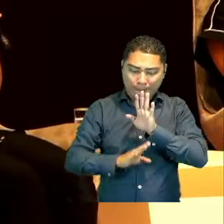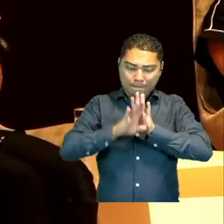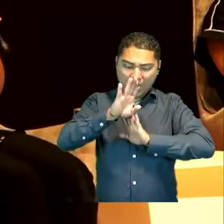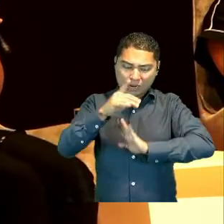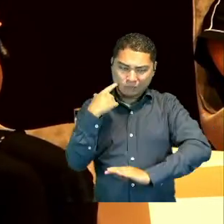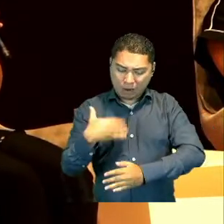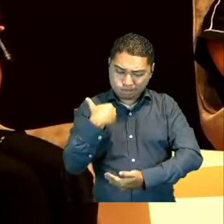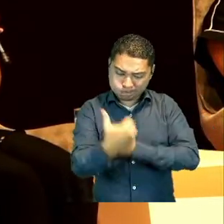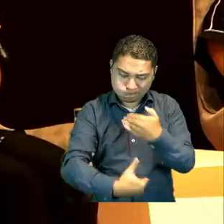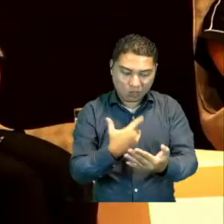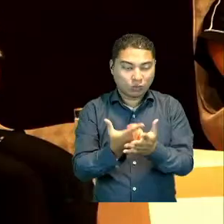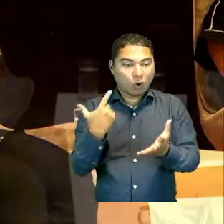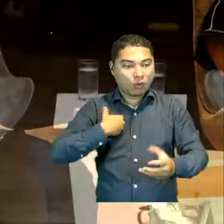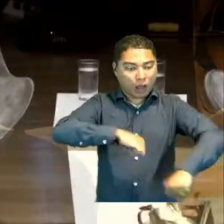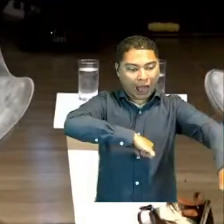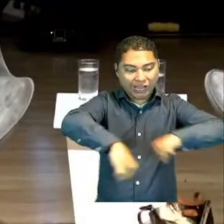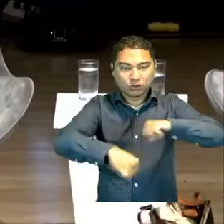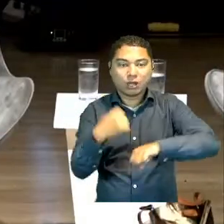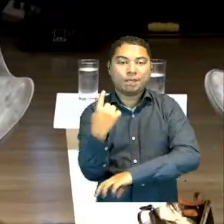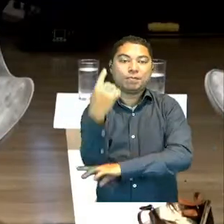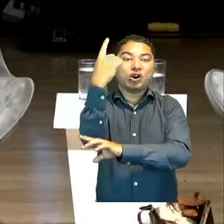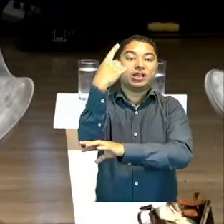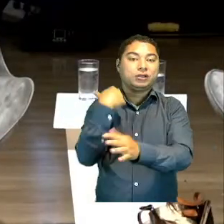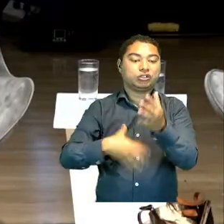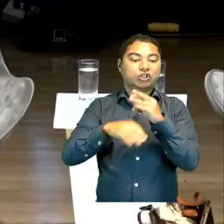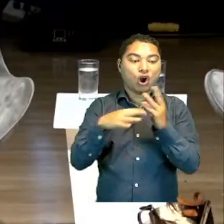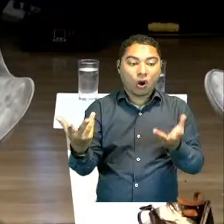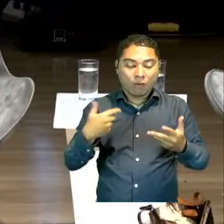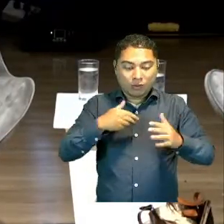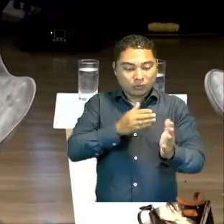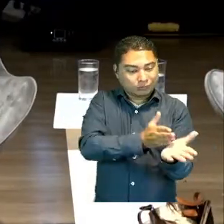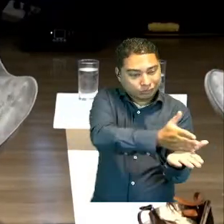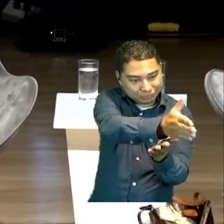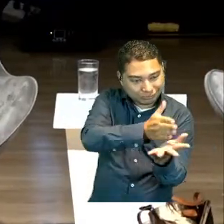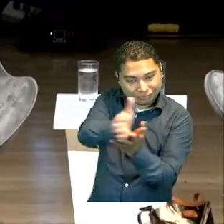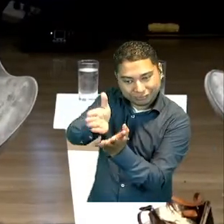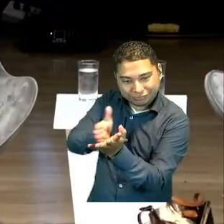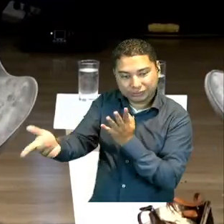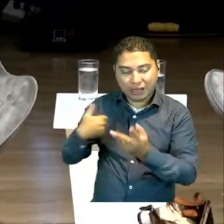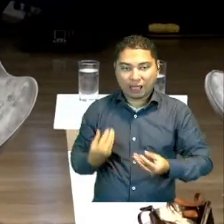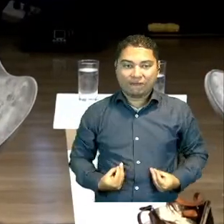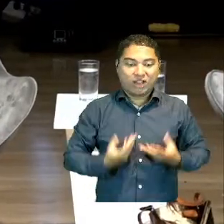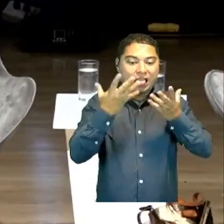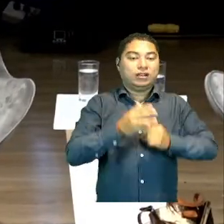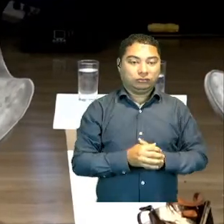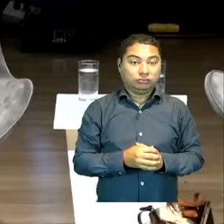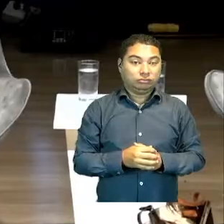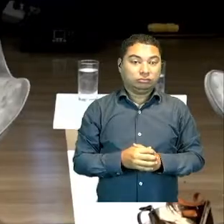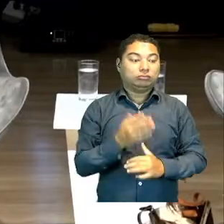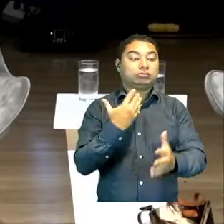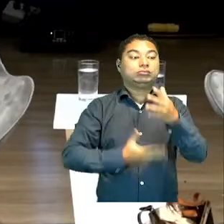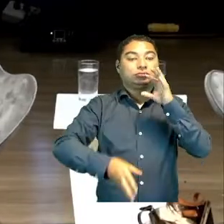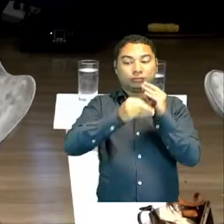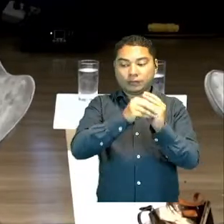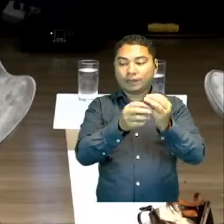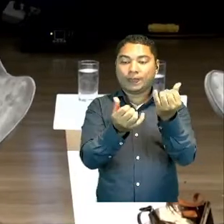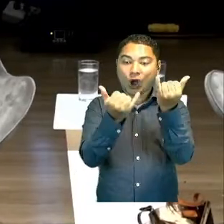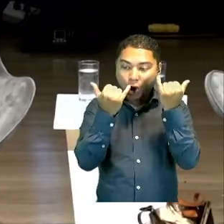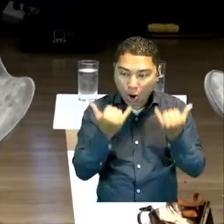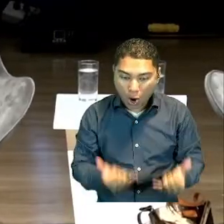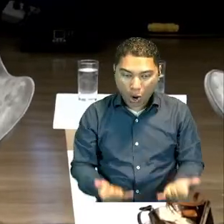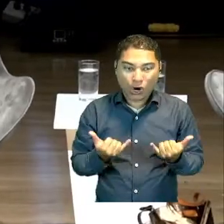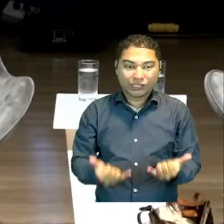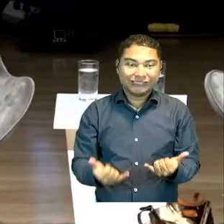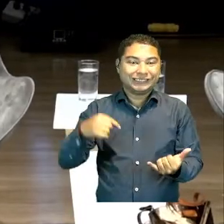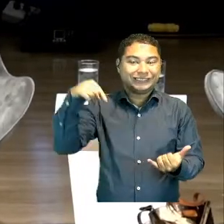as the Chontaduro Cultural House to generate not just the space, but the political voices that allow for